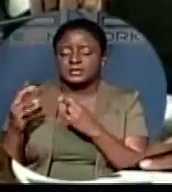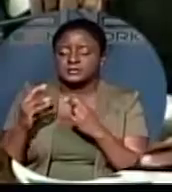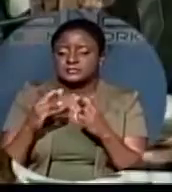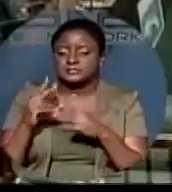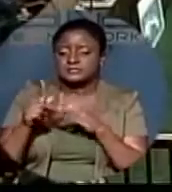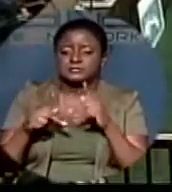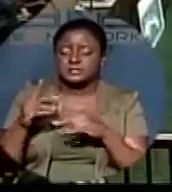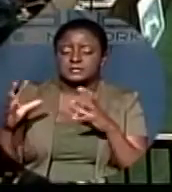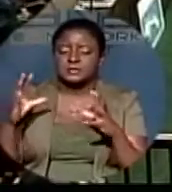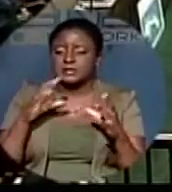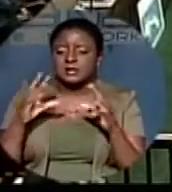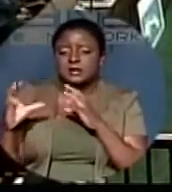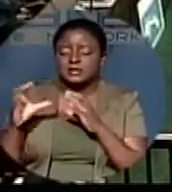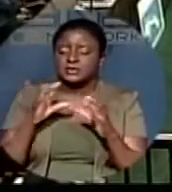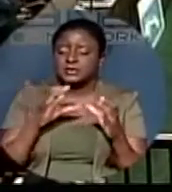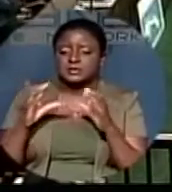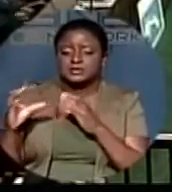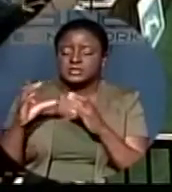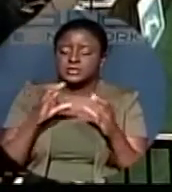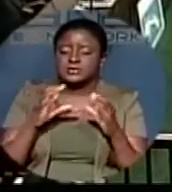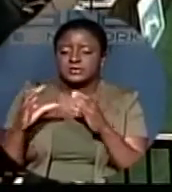suspends to